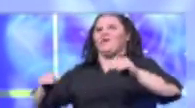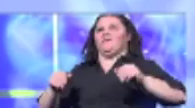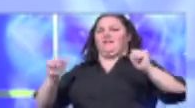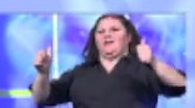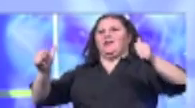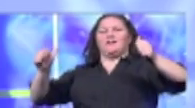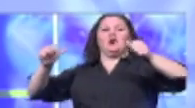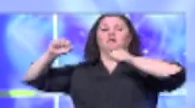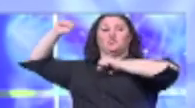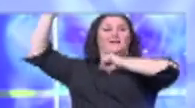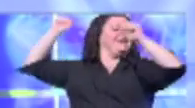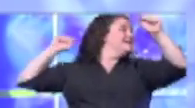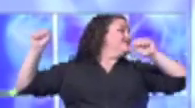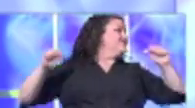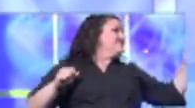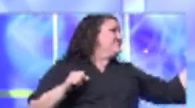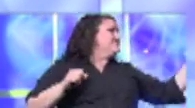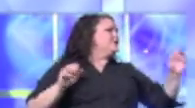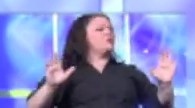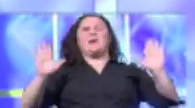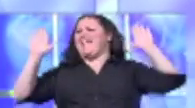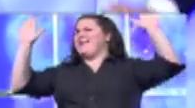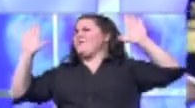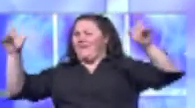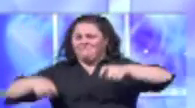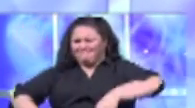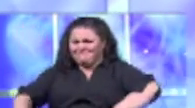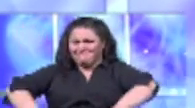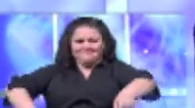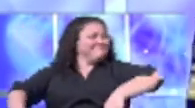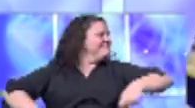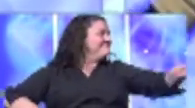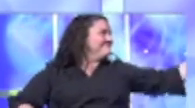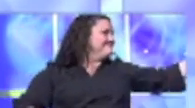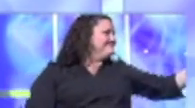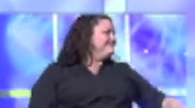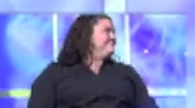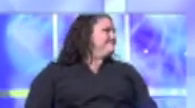Okay, stretch a little bit. This is great. Move those legs.